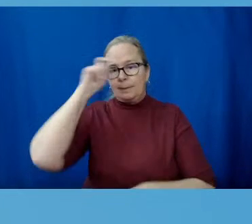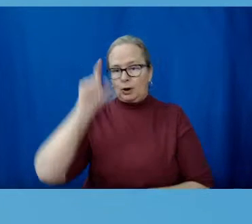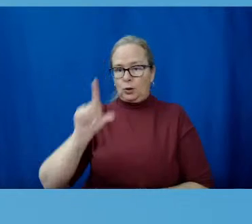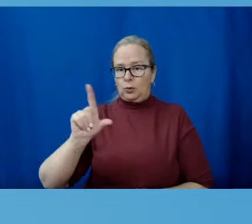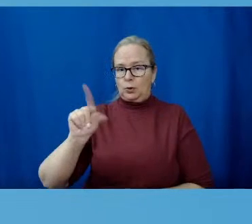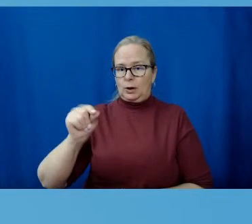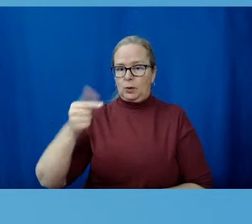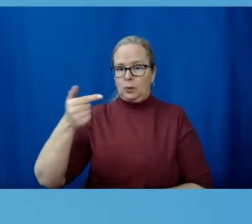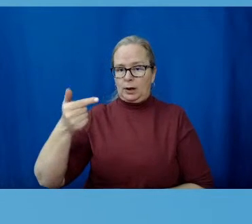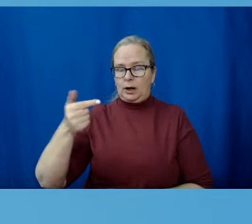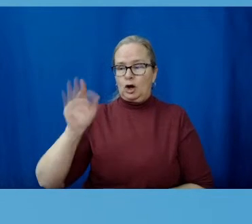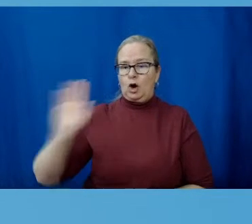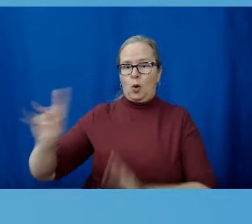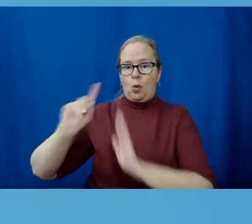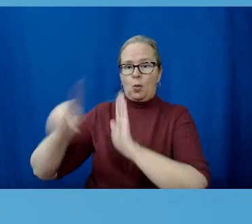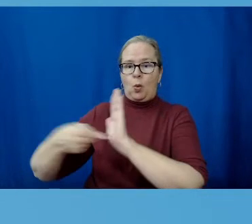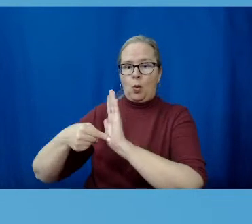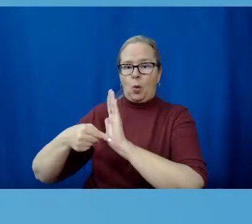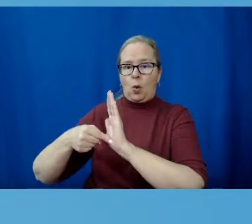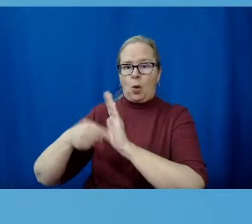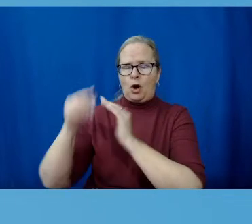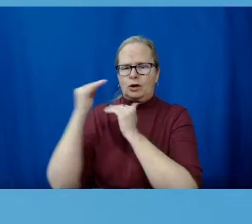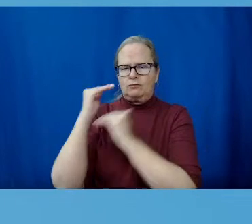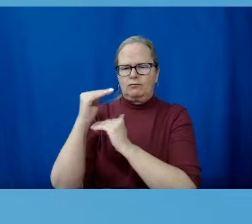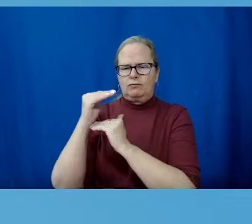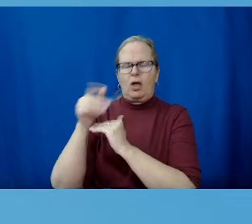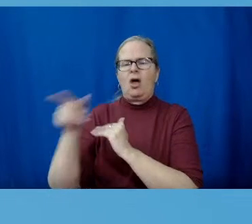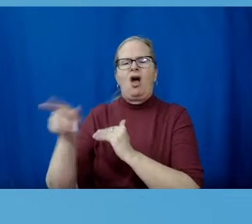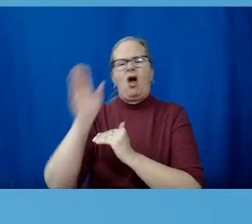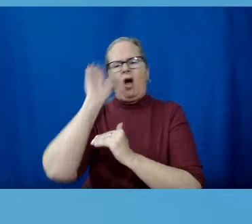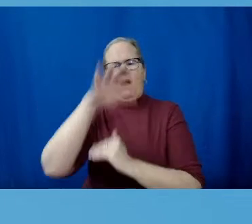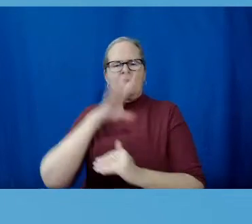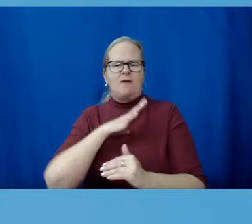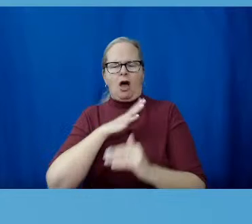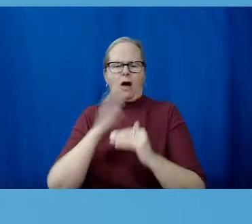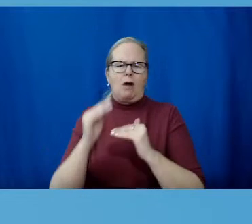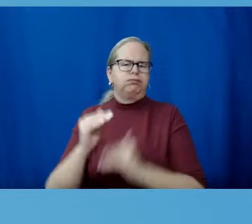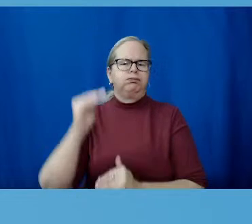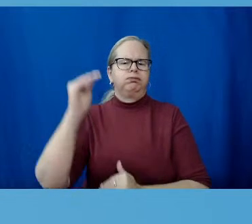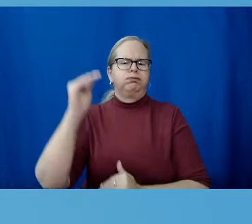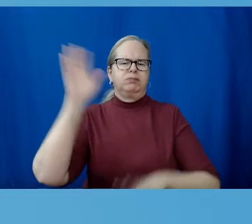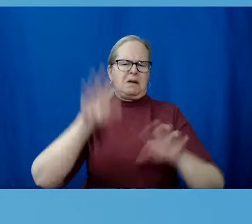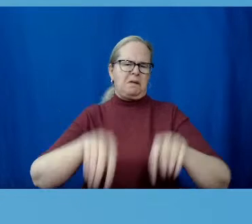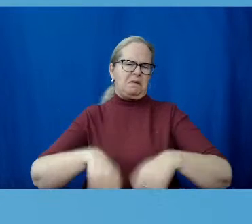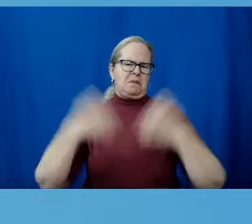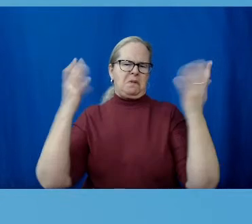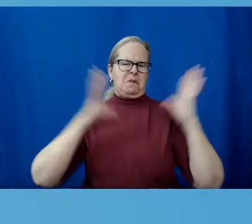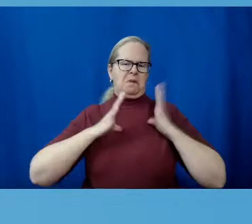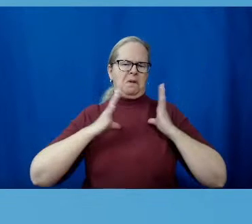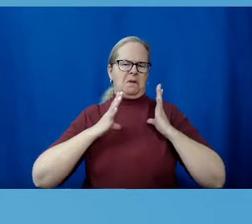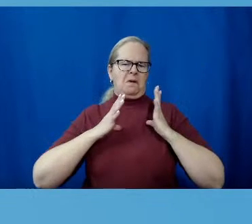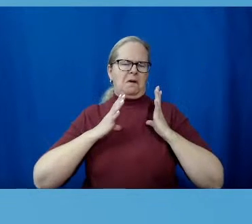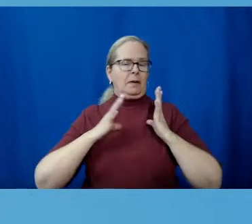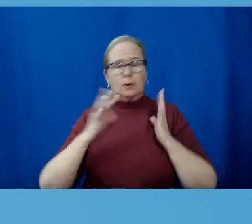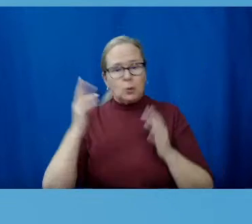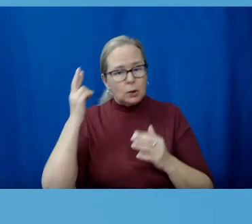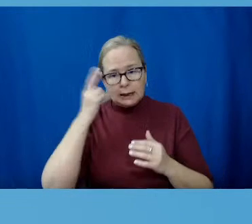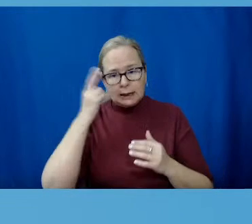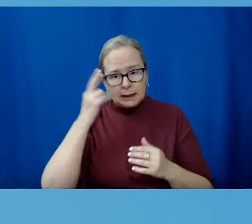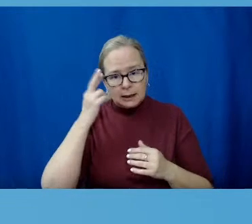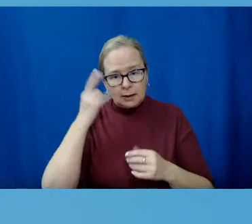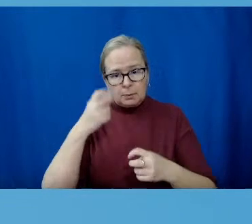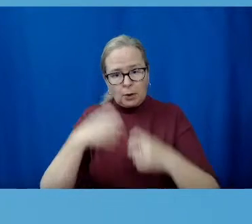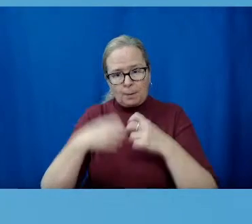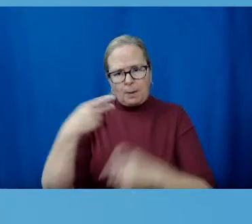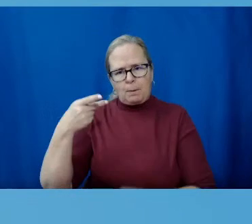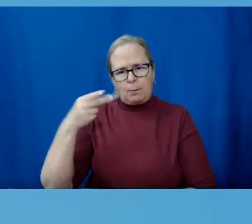part of the problem is that the premier was gone and the health minister was gone, and there was no political leadership, particularly in August.